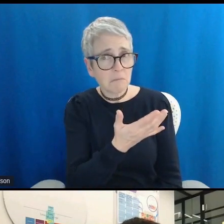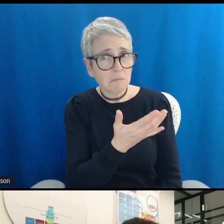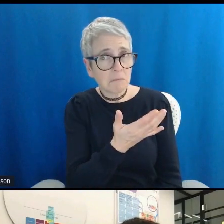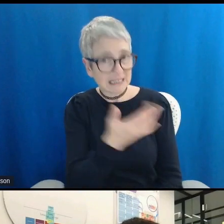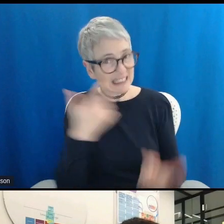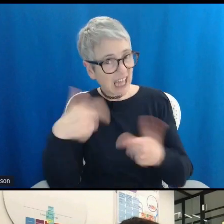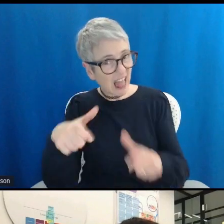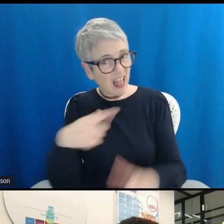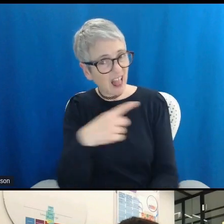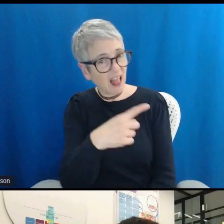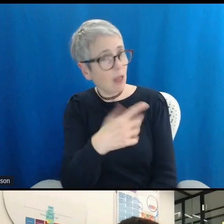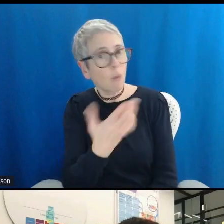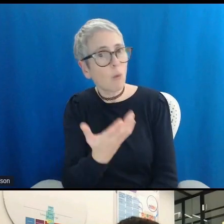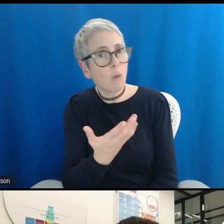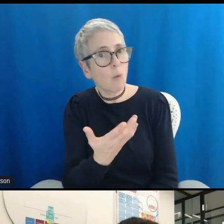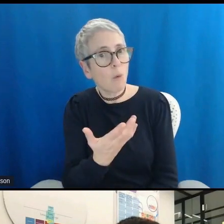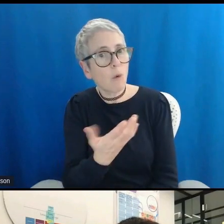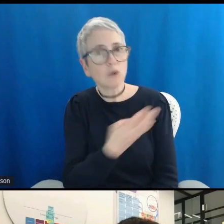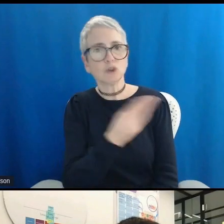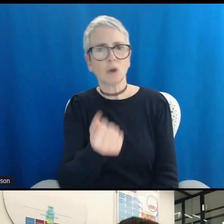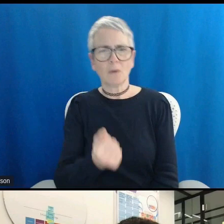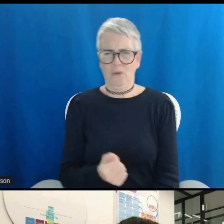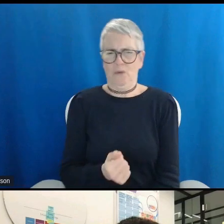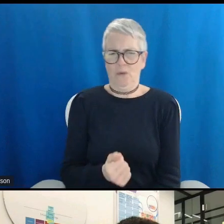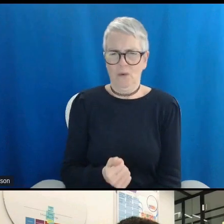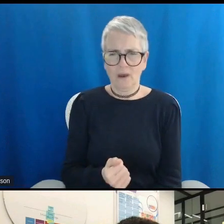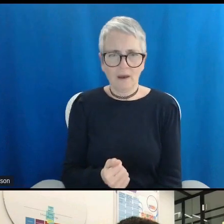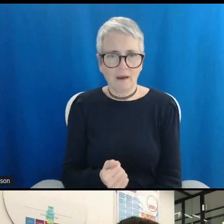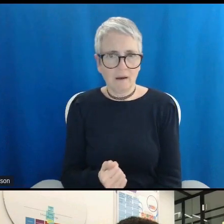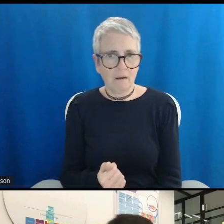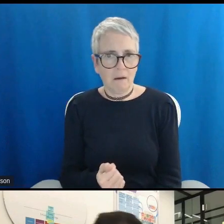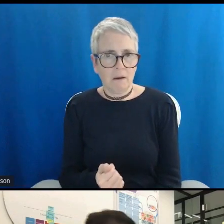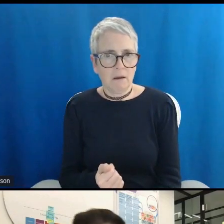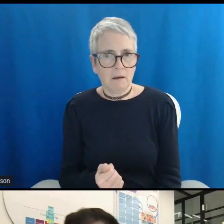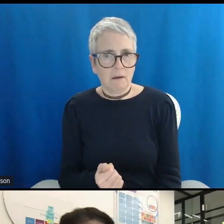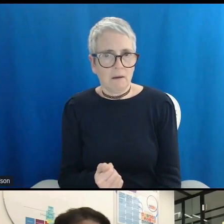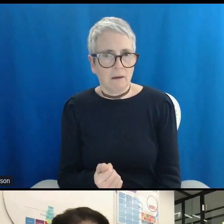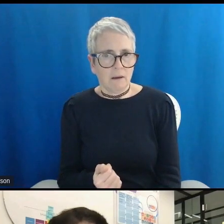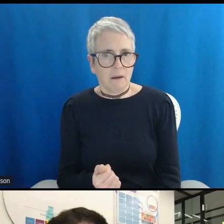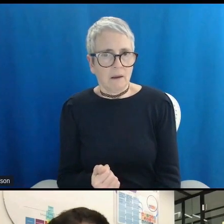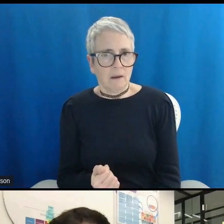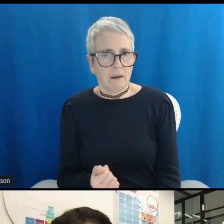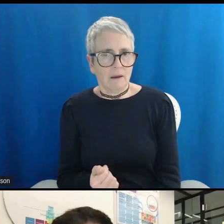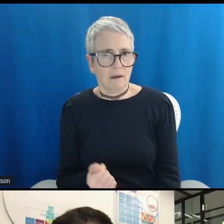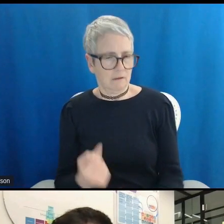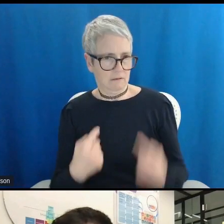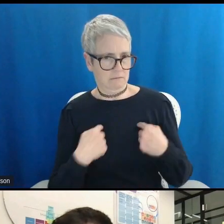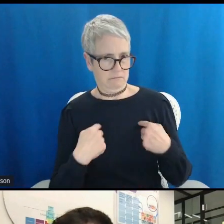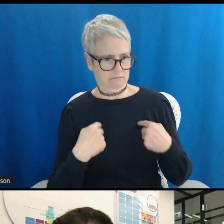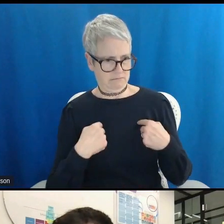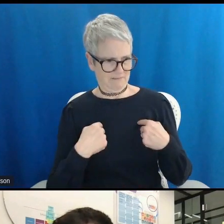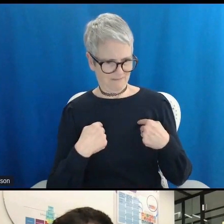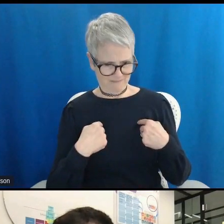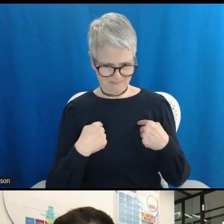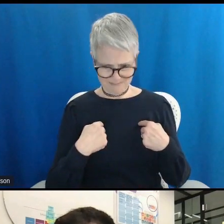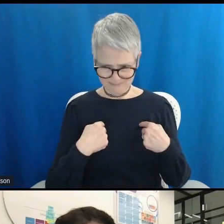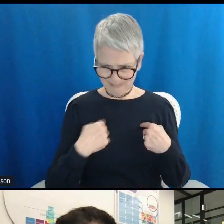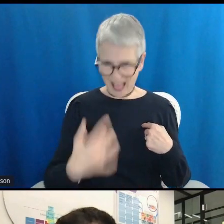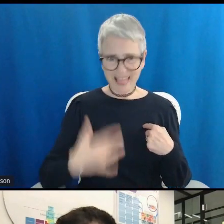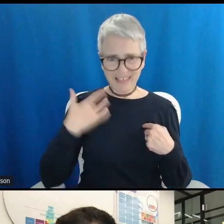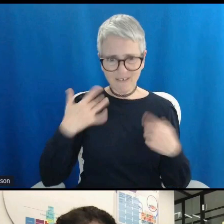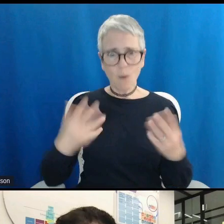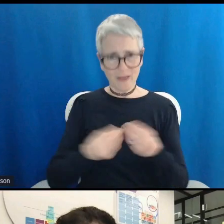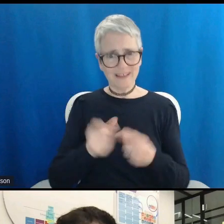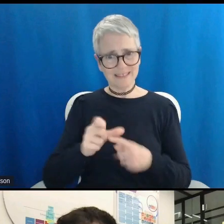know, prevalent? I know some people cringe at that, you know, myself, a person with lived experience of disability, I struggle with that as well, because we